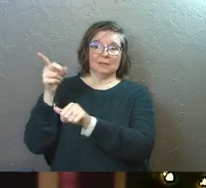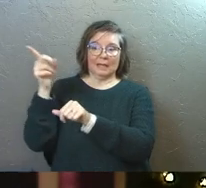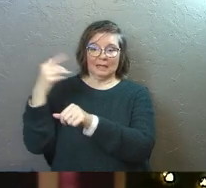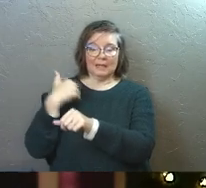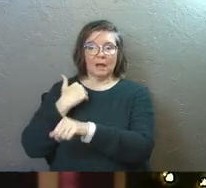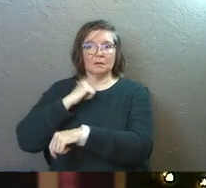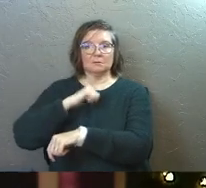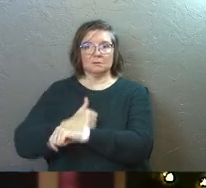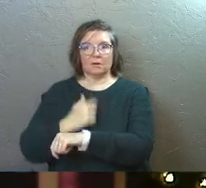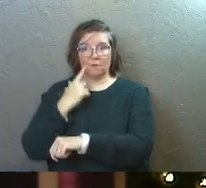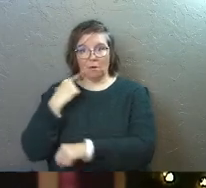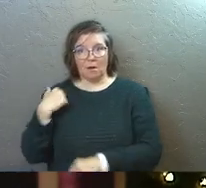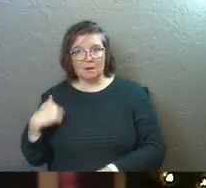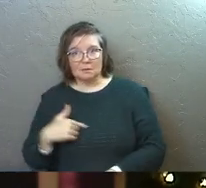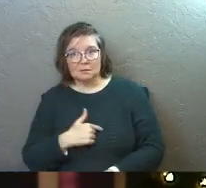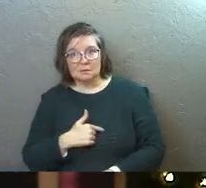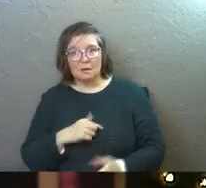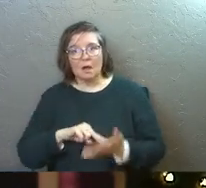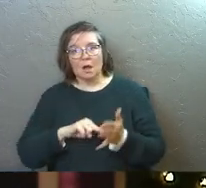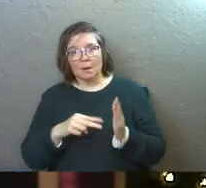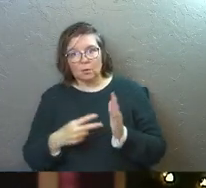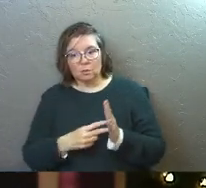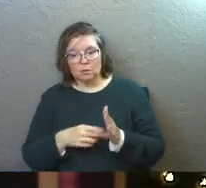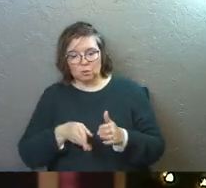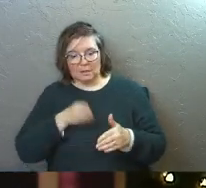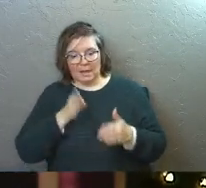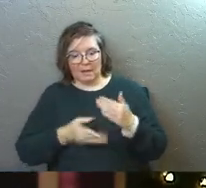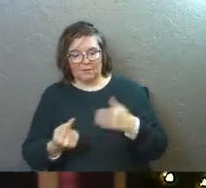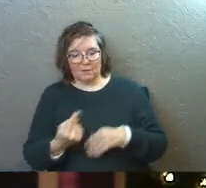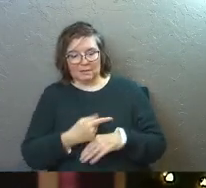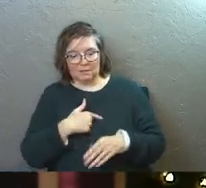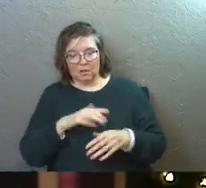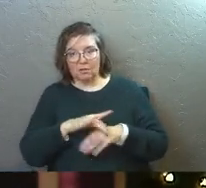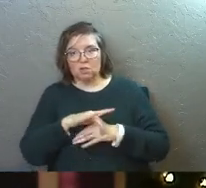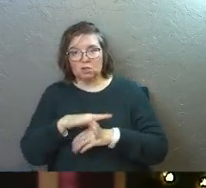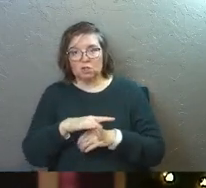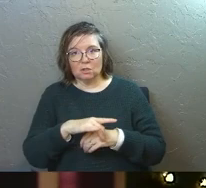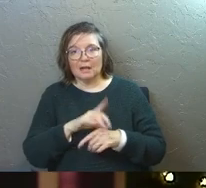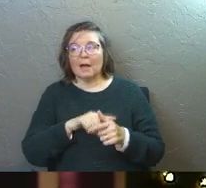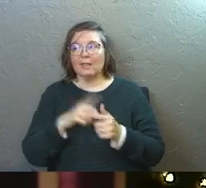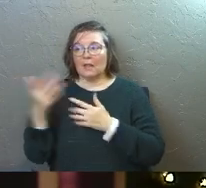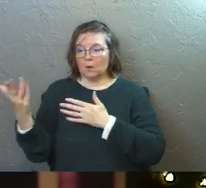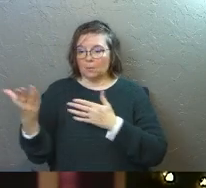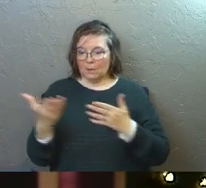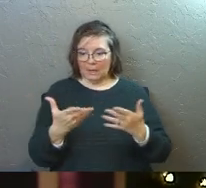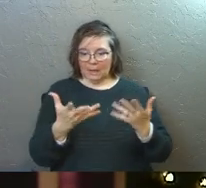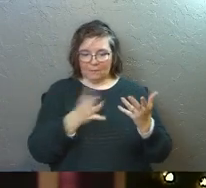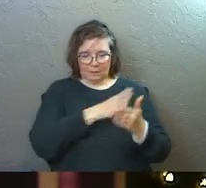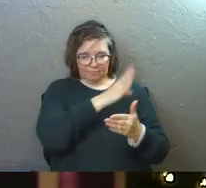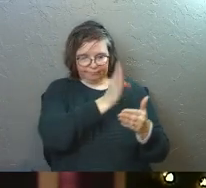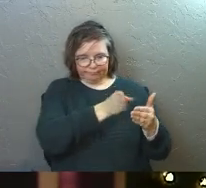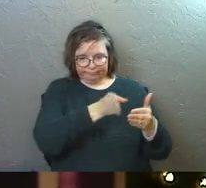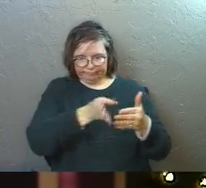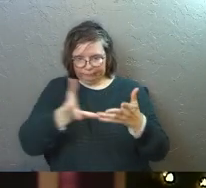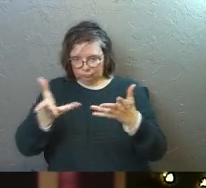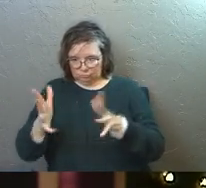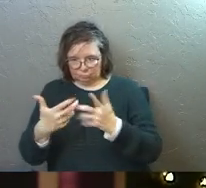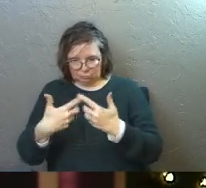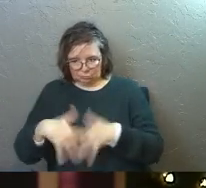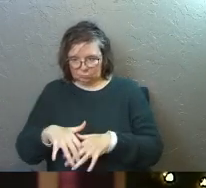that he has for us, our purpose, until the very end of our days on this earth, where then he will bring everything to completion and